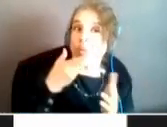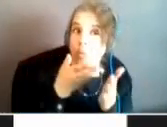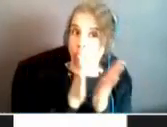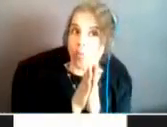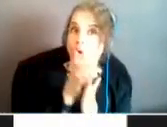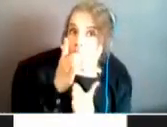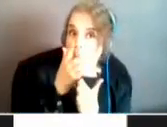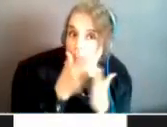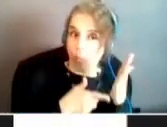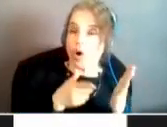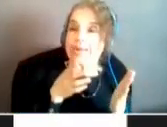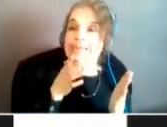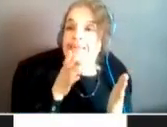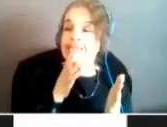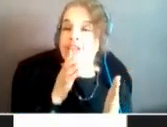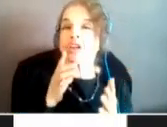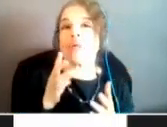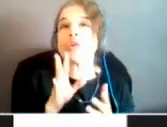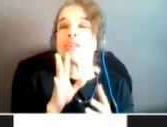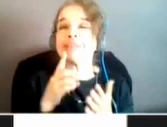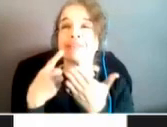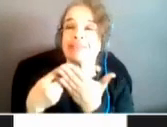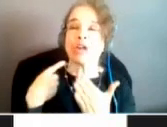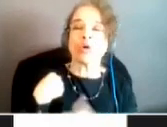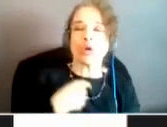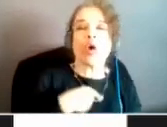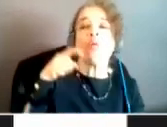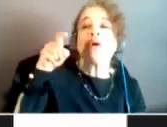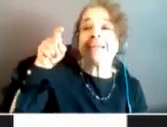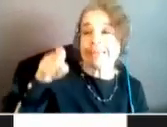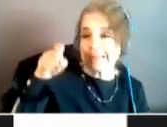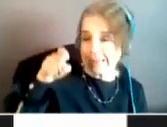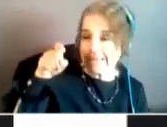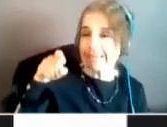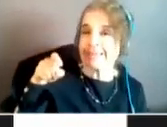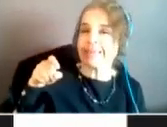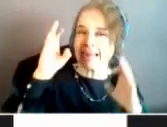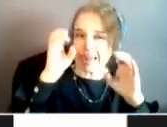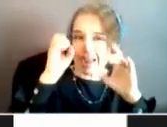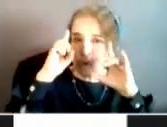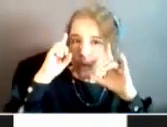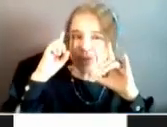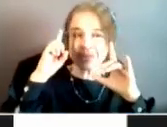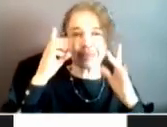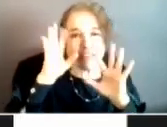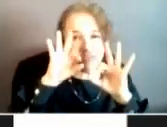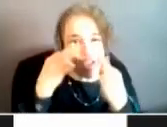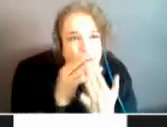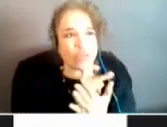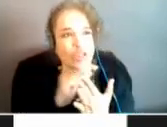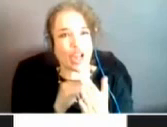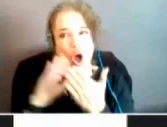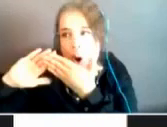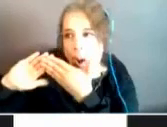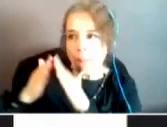And what that speaks to is what I was talking about is that we really need to educate, you know, family members,